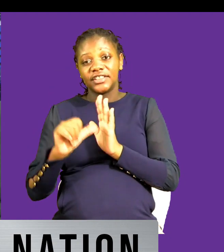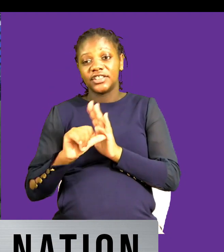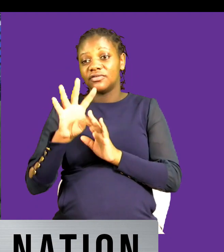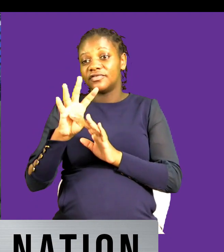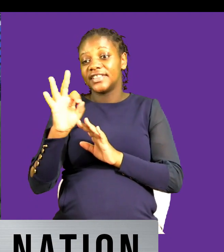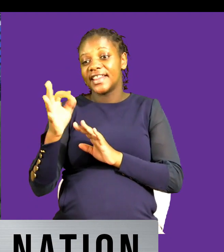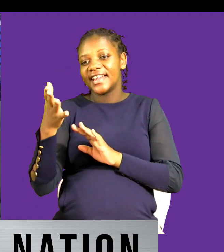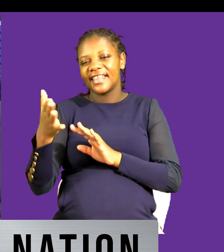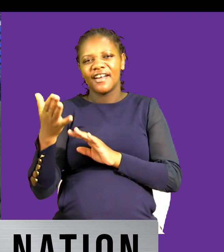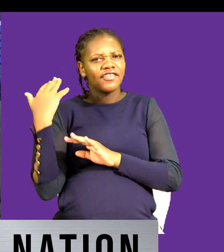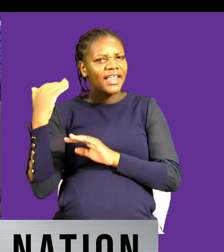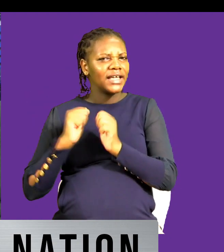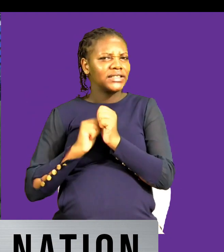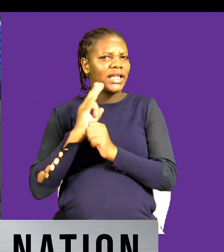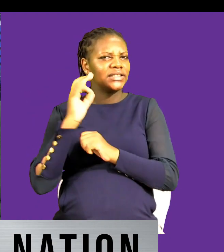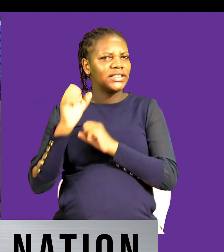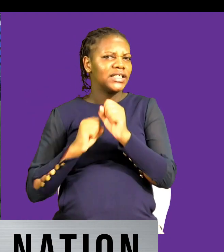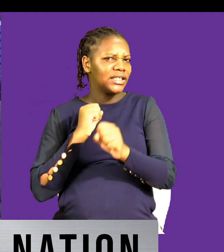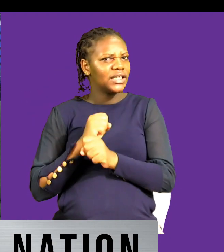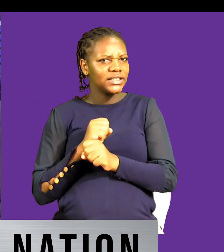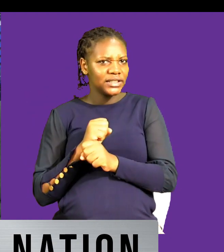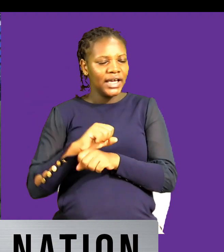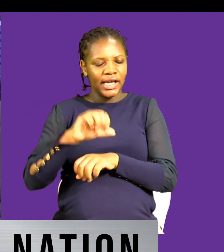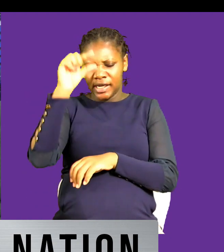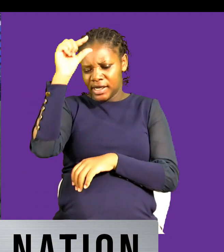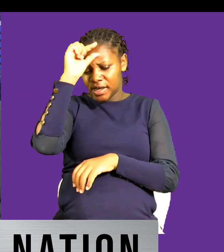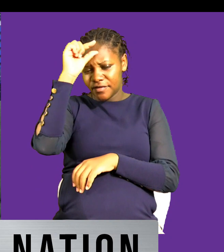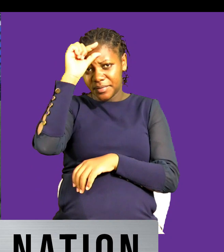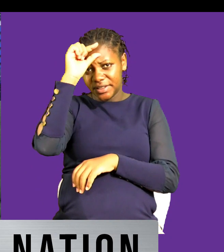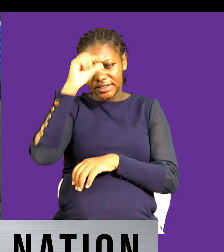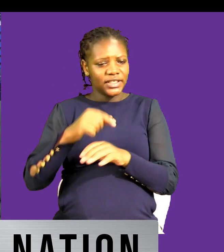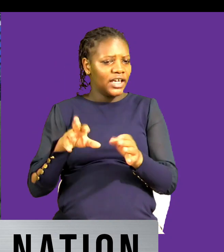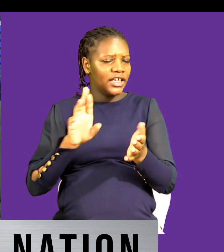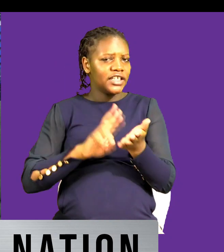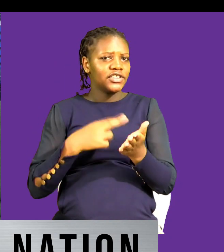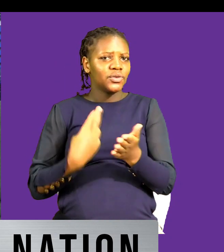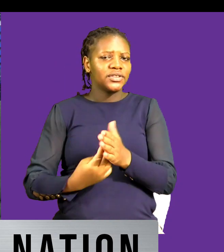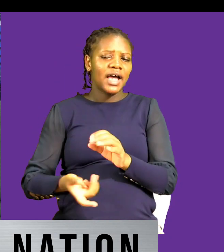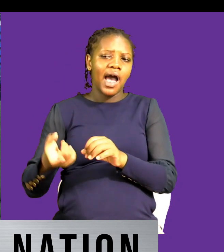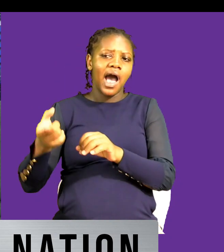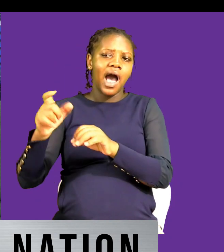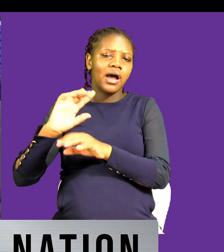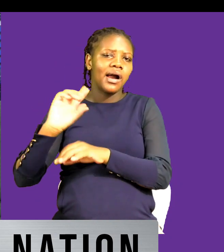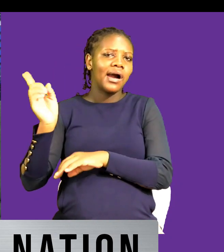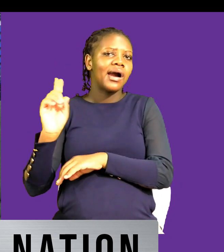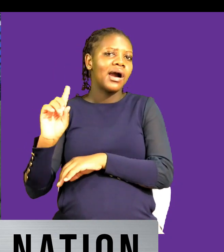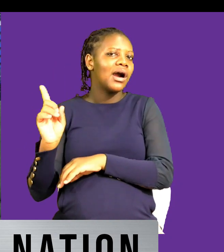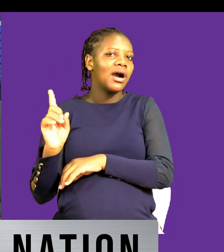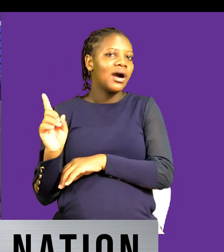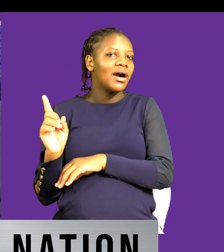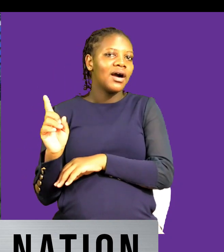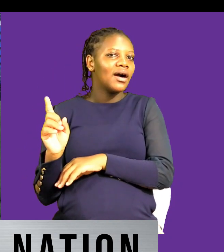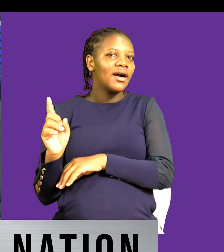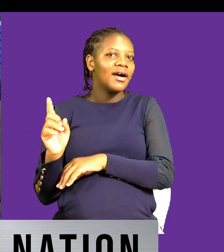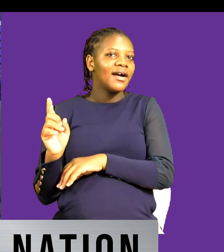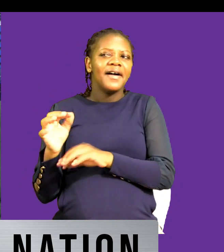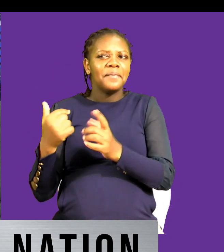the last 13 years. No government has put resources allocation for Article 43. And what's this